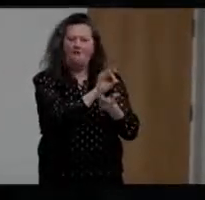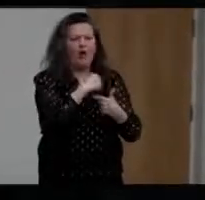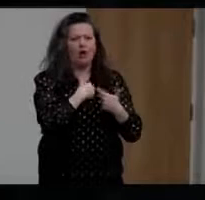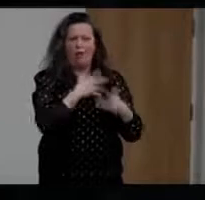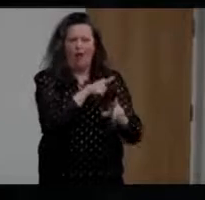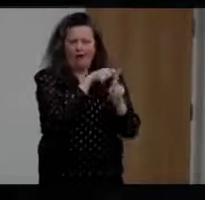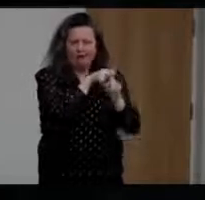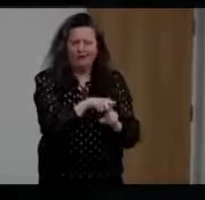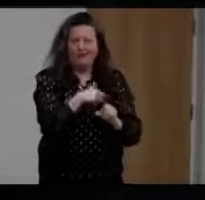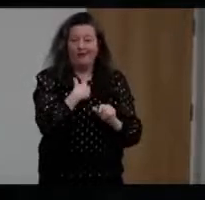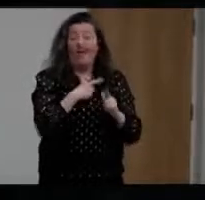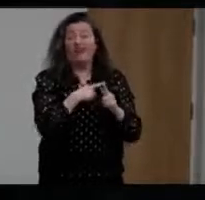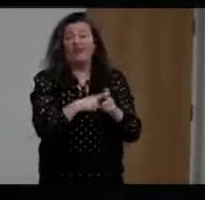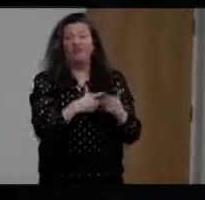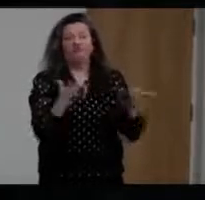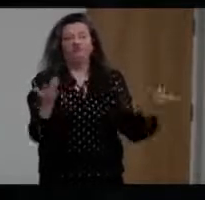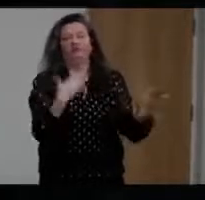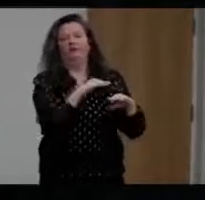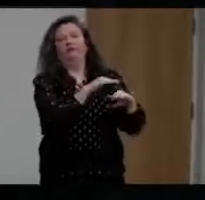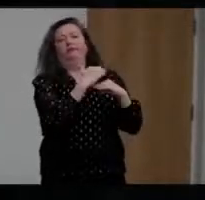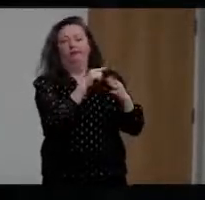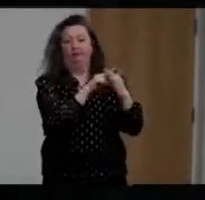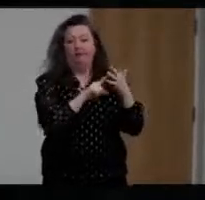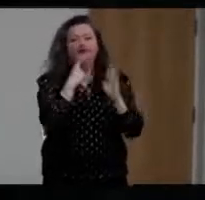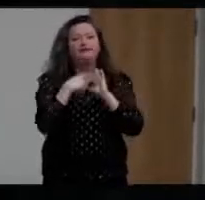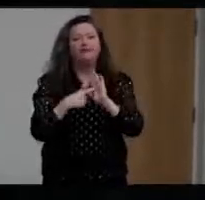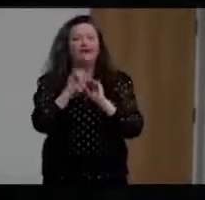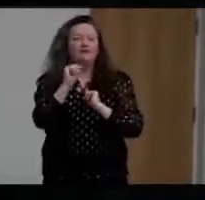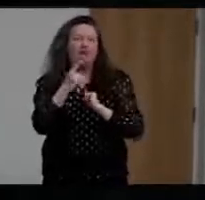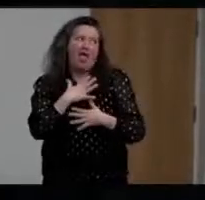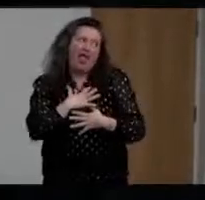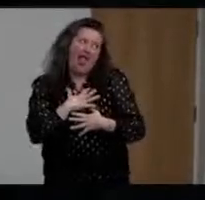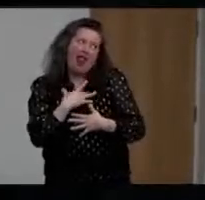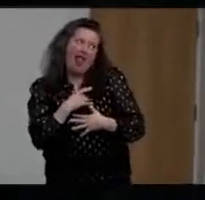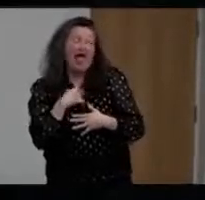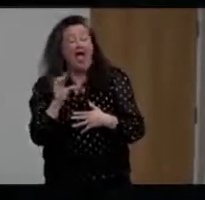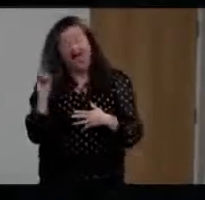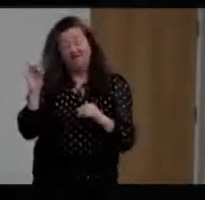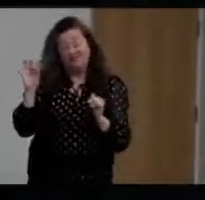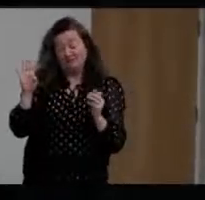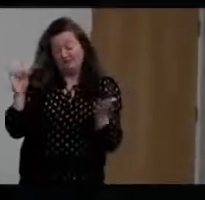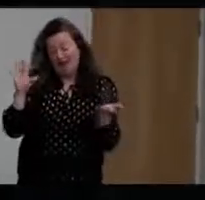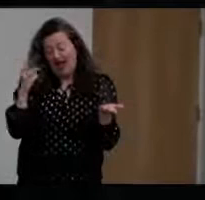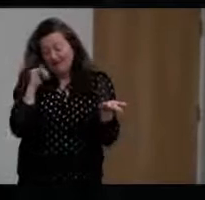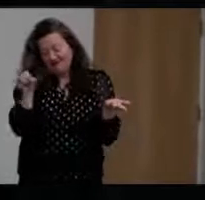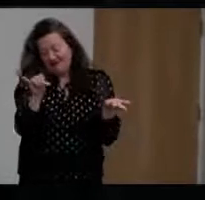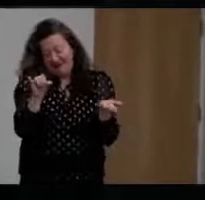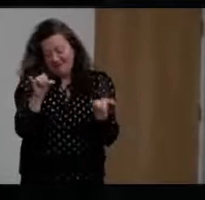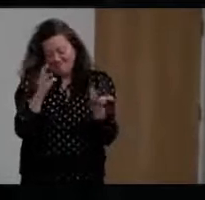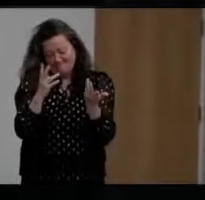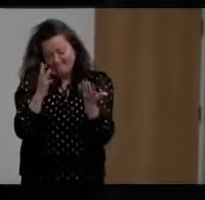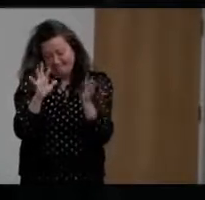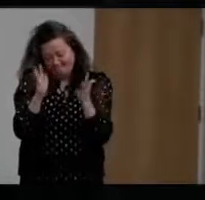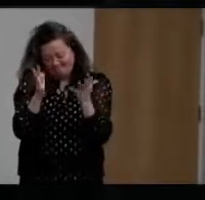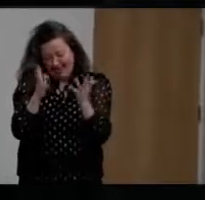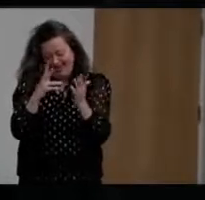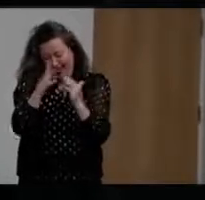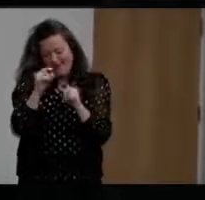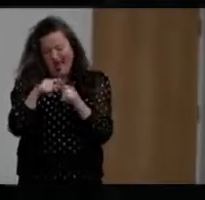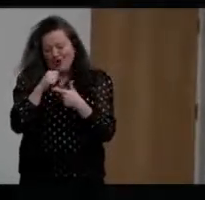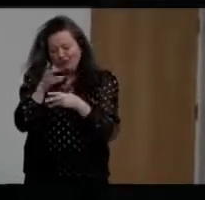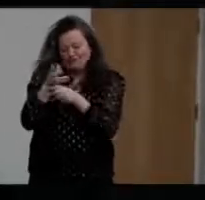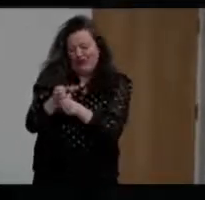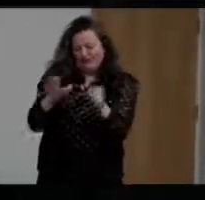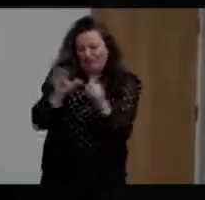app is Instagram, which for similar reasons as Facebook, because it's owned by the same company, I have misgivings about. And more